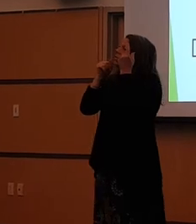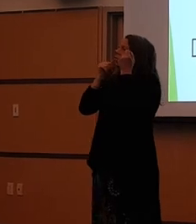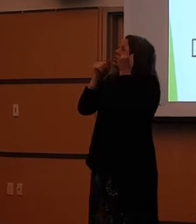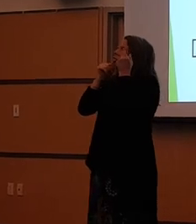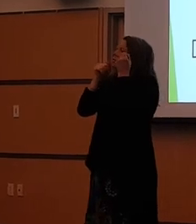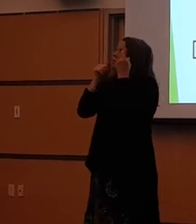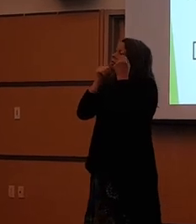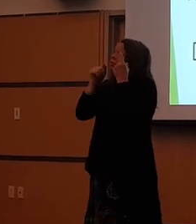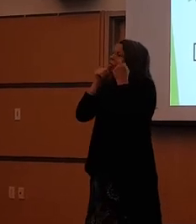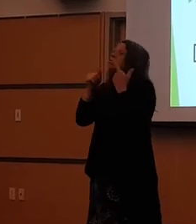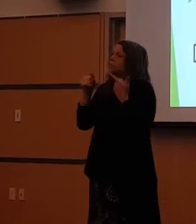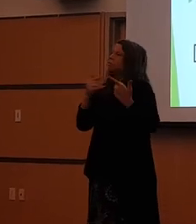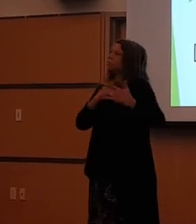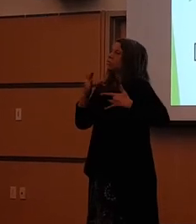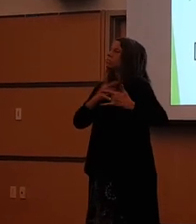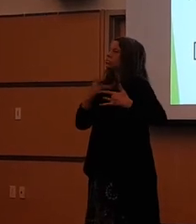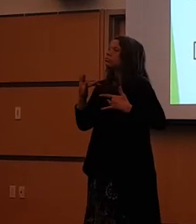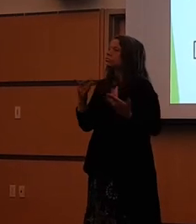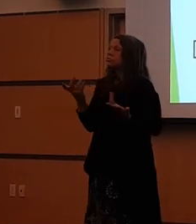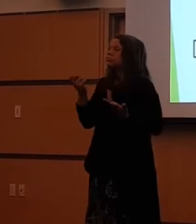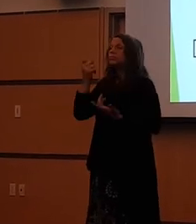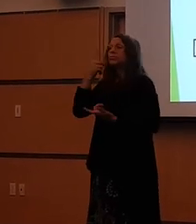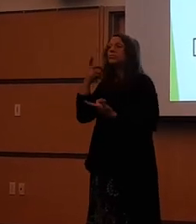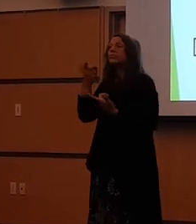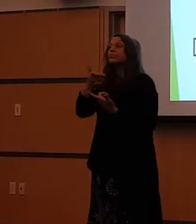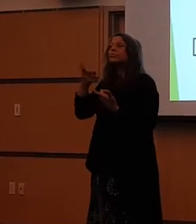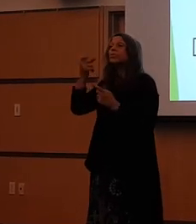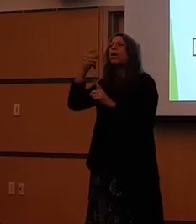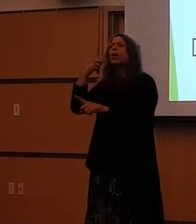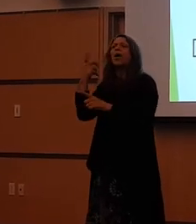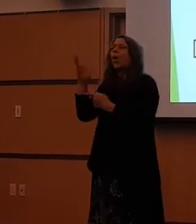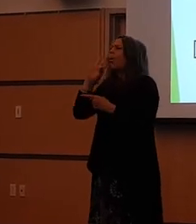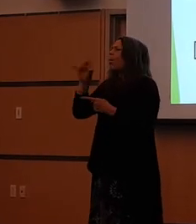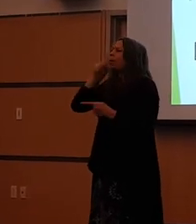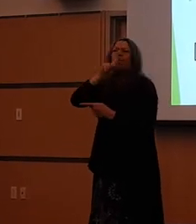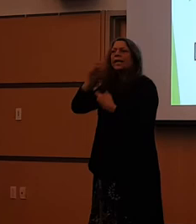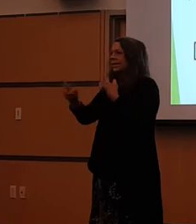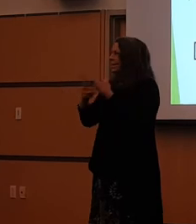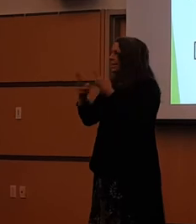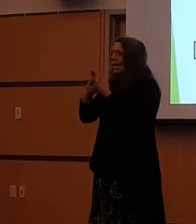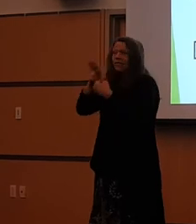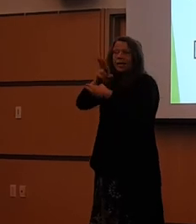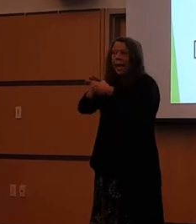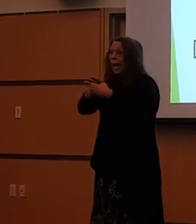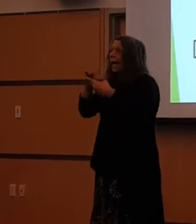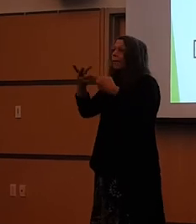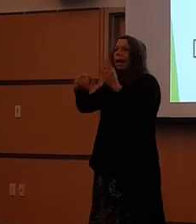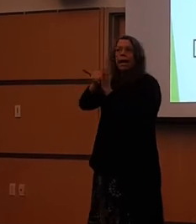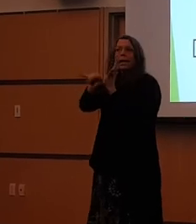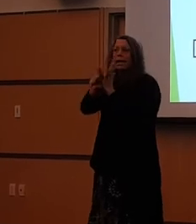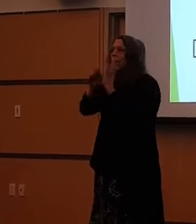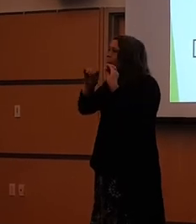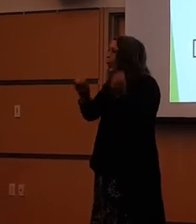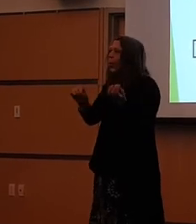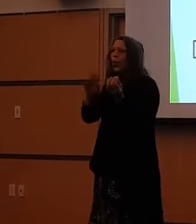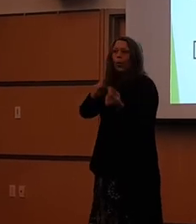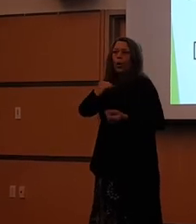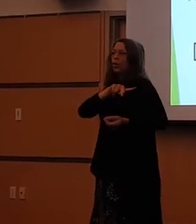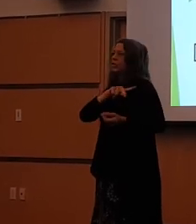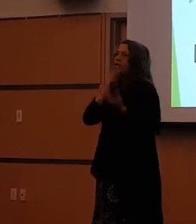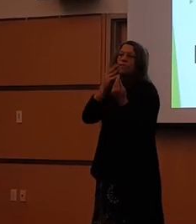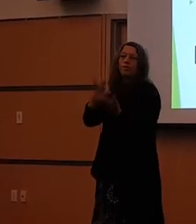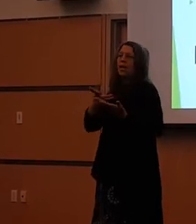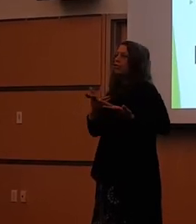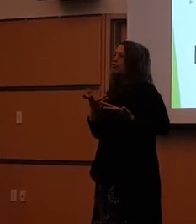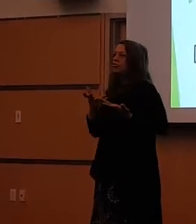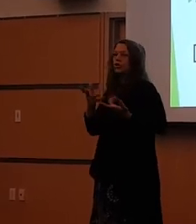to store or it's not going to save any information or personal information like names or IDs. And it's not going to know or save